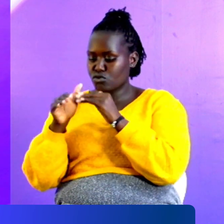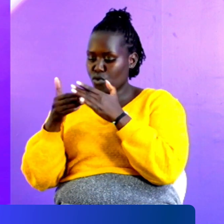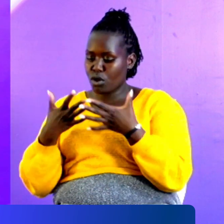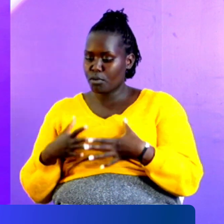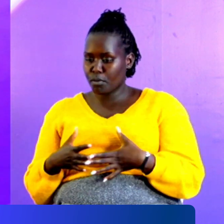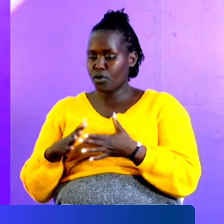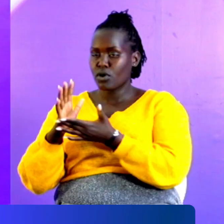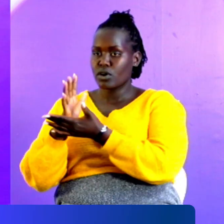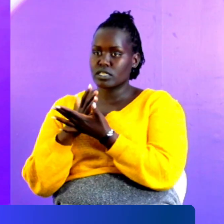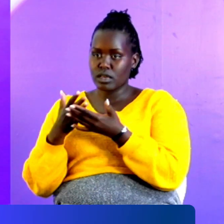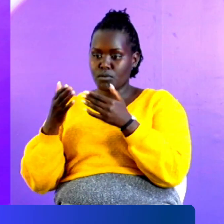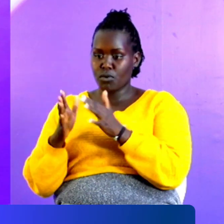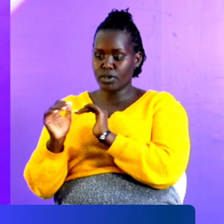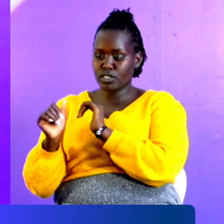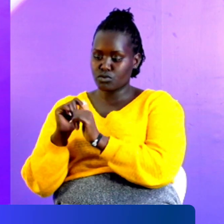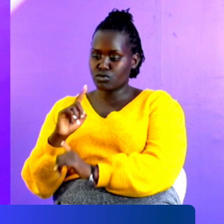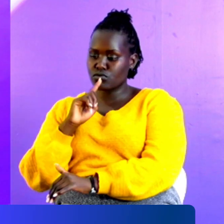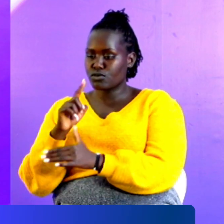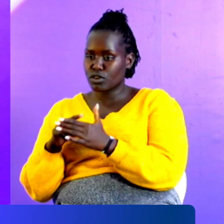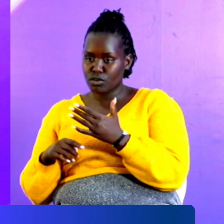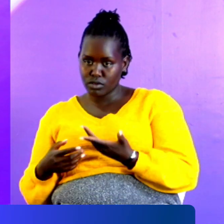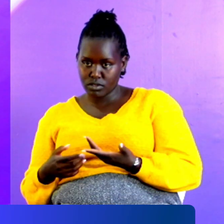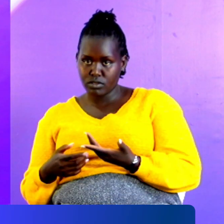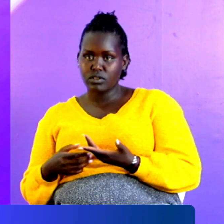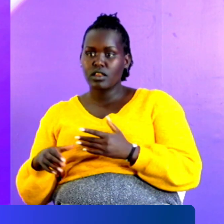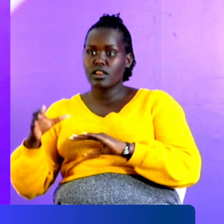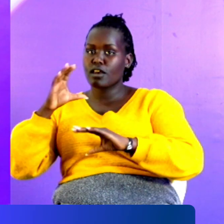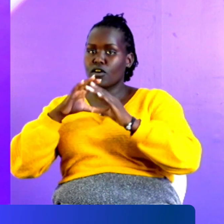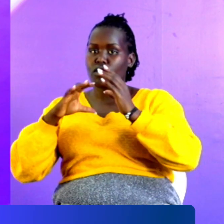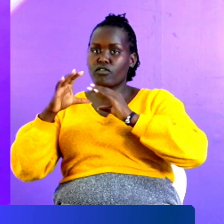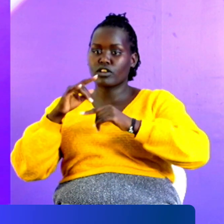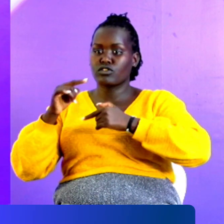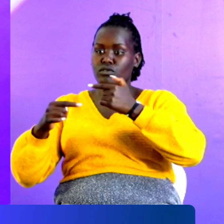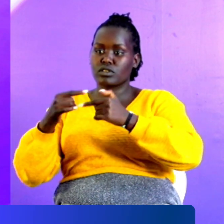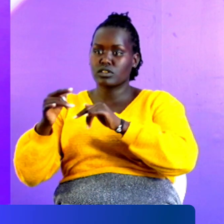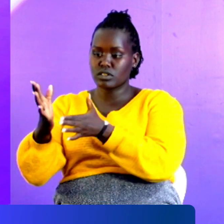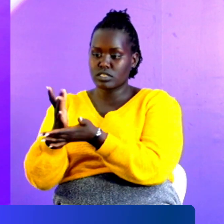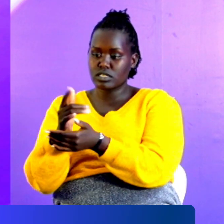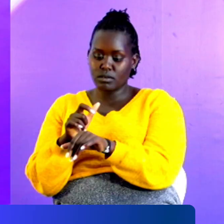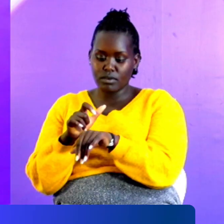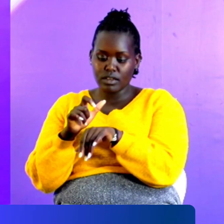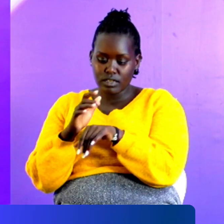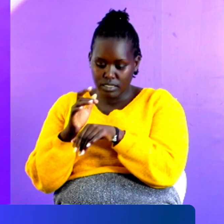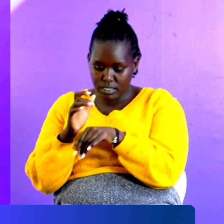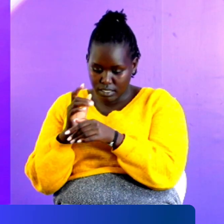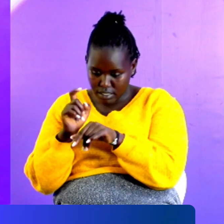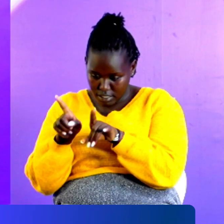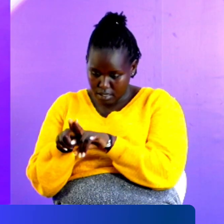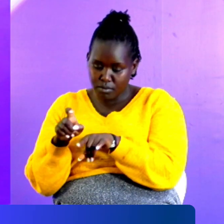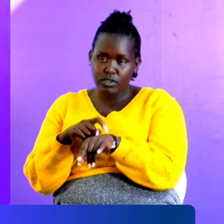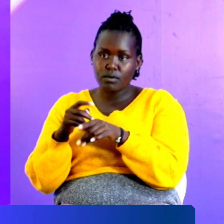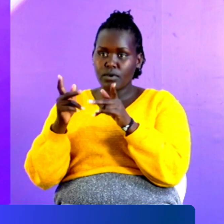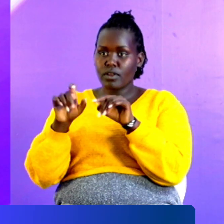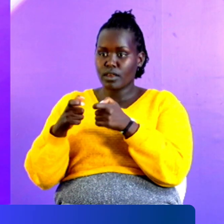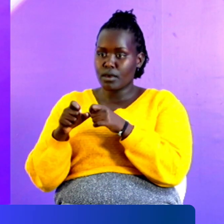Yeah. Those are some of the ways that we are ensuring that the conversation stays. Yeah. At the same time, you media personnel, continue